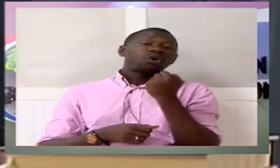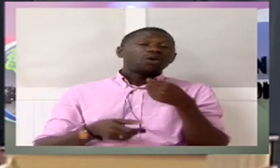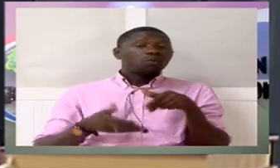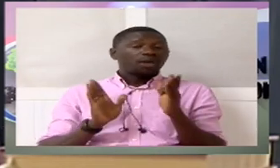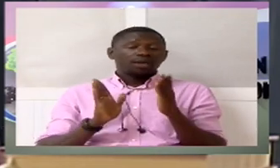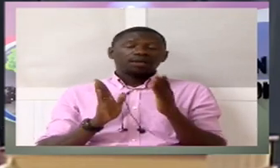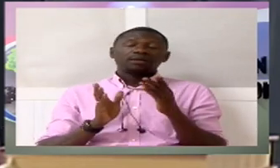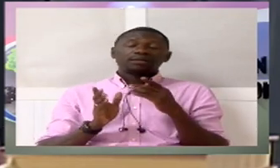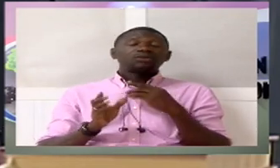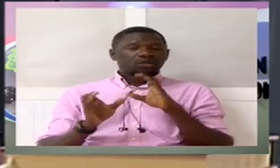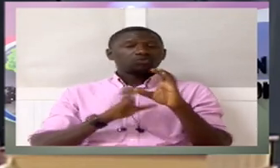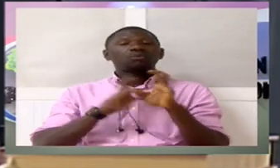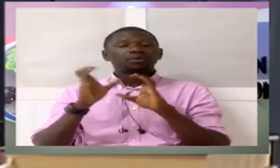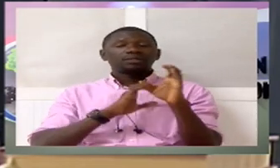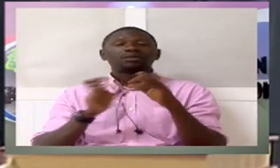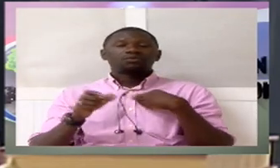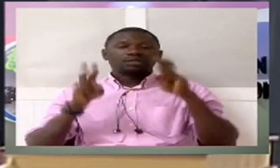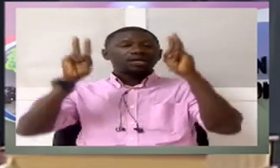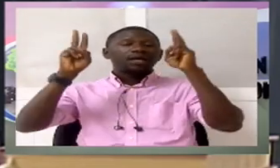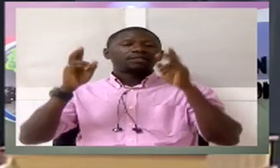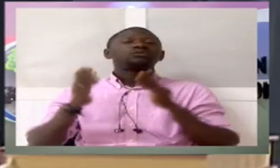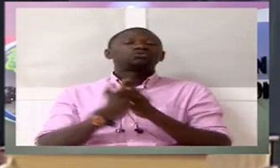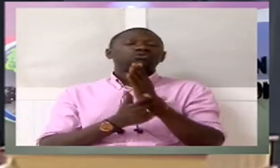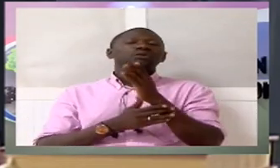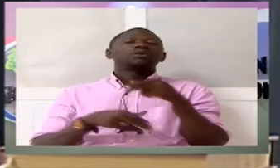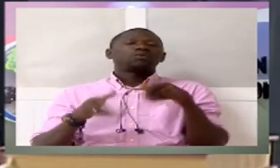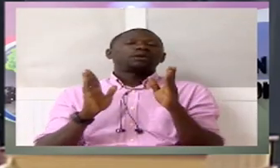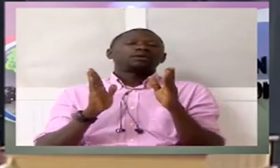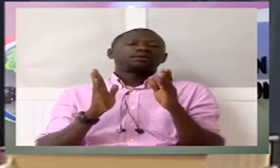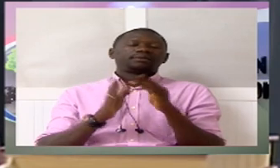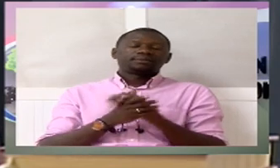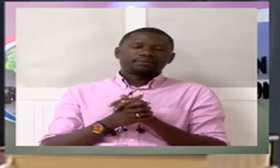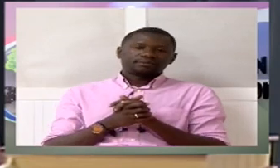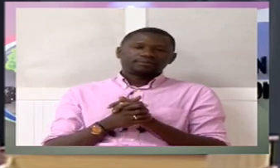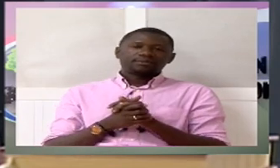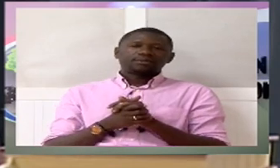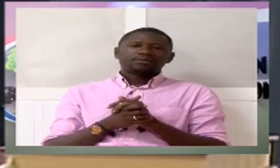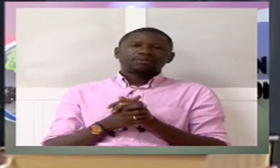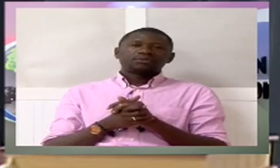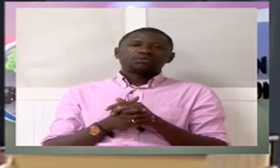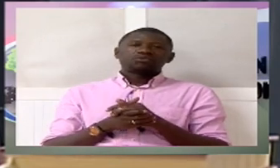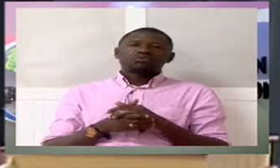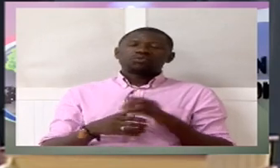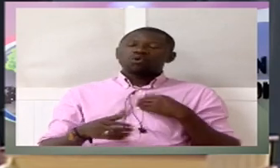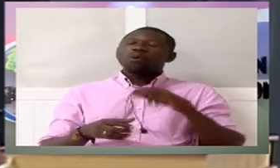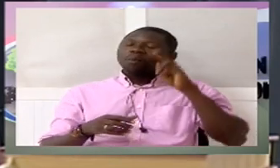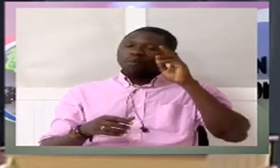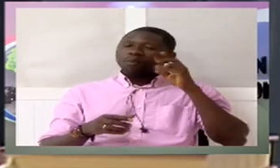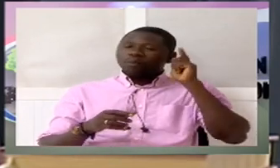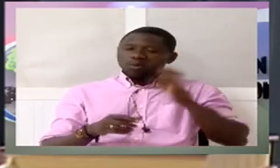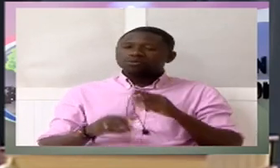the only way. Se diamuno ay nyameng puraye lamoyin. We could talk to him and have his attention. Ofonga jinga tarawaka. So we must humble